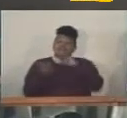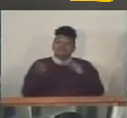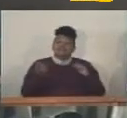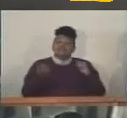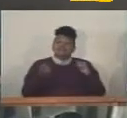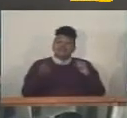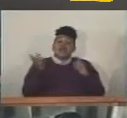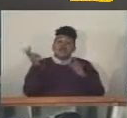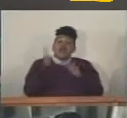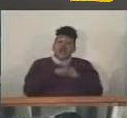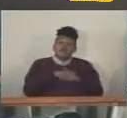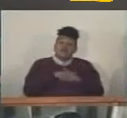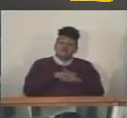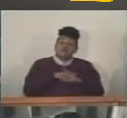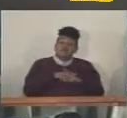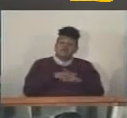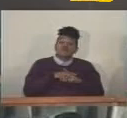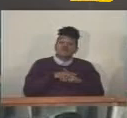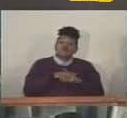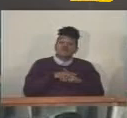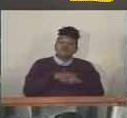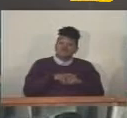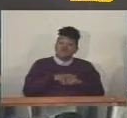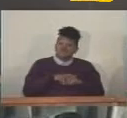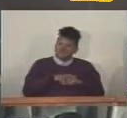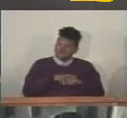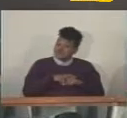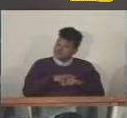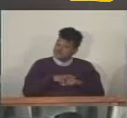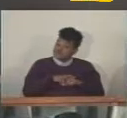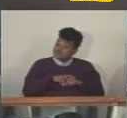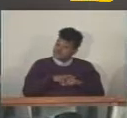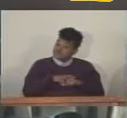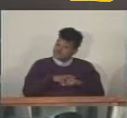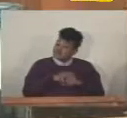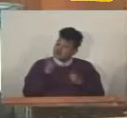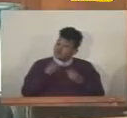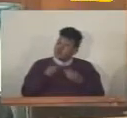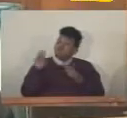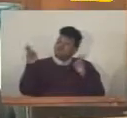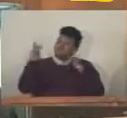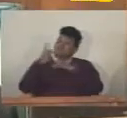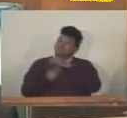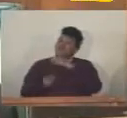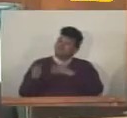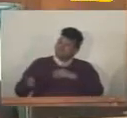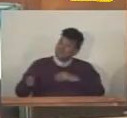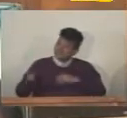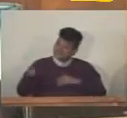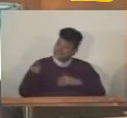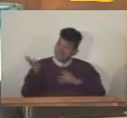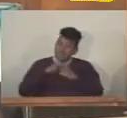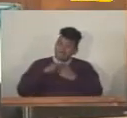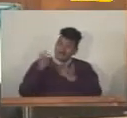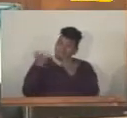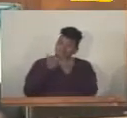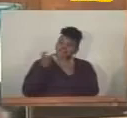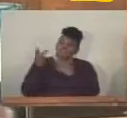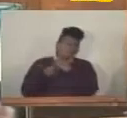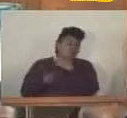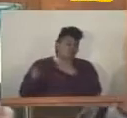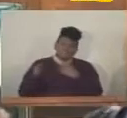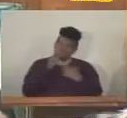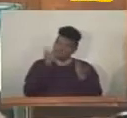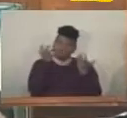there is a verdict of guilty, what is the sentence that is going to